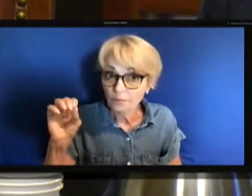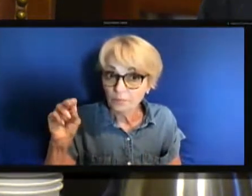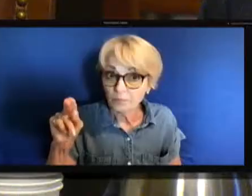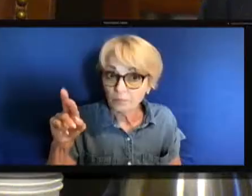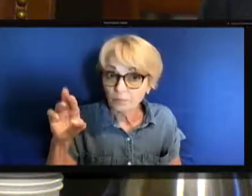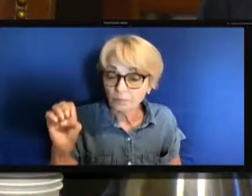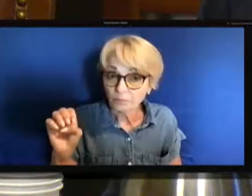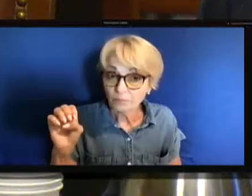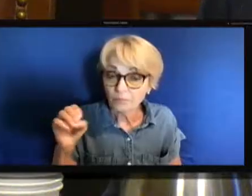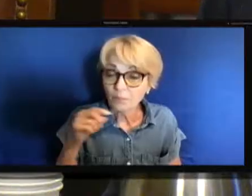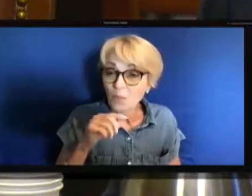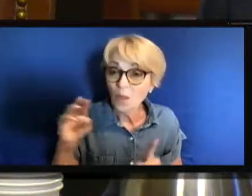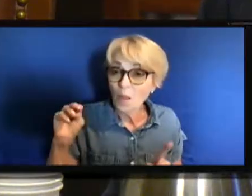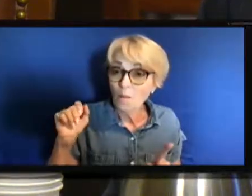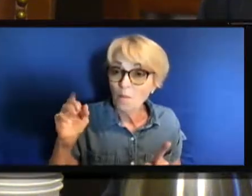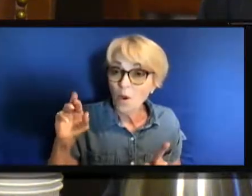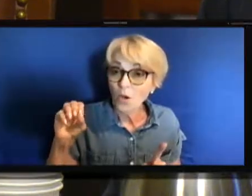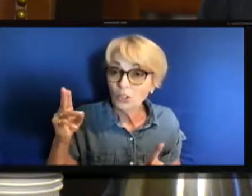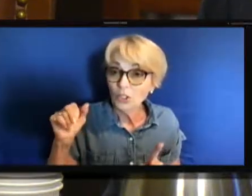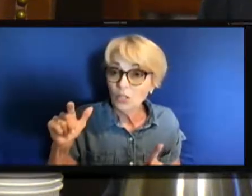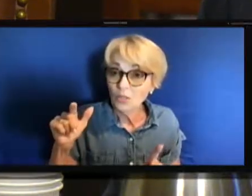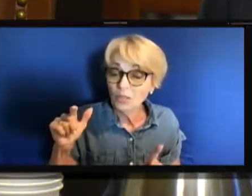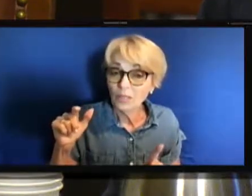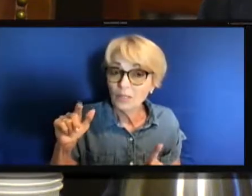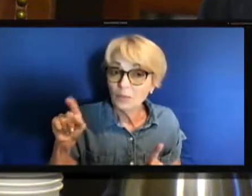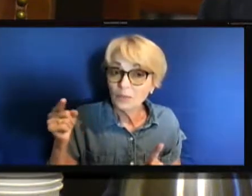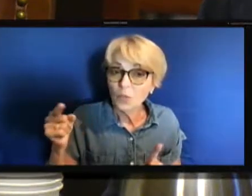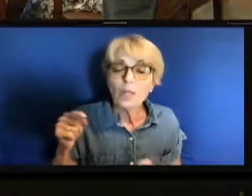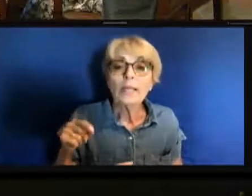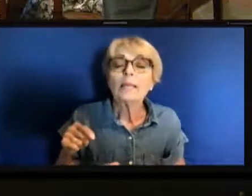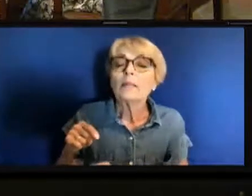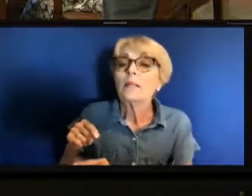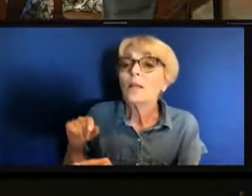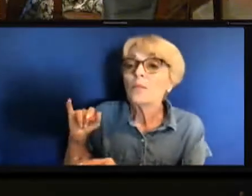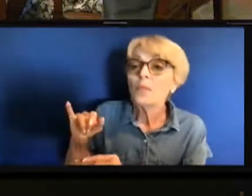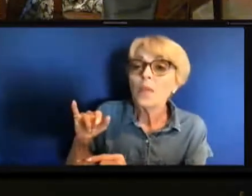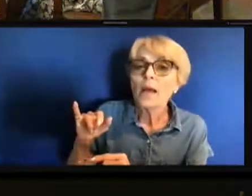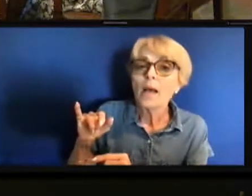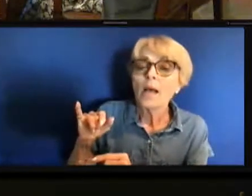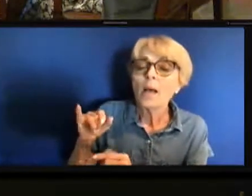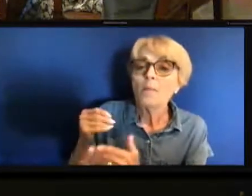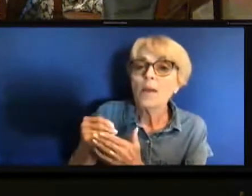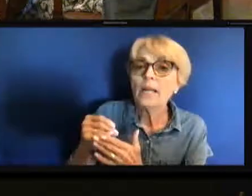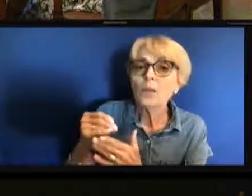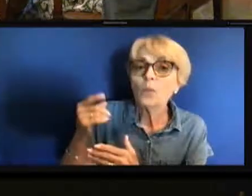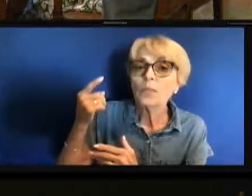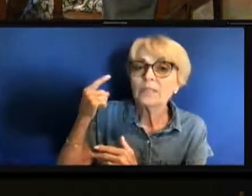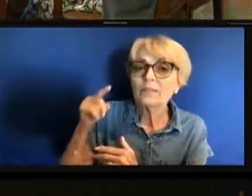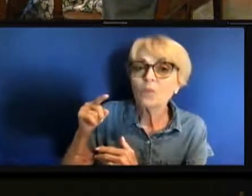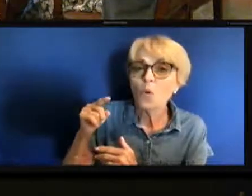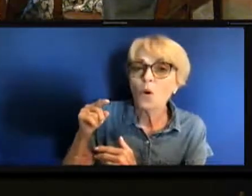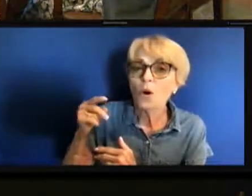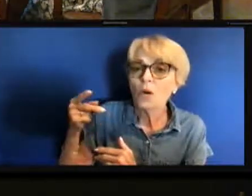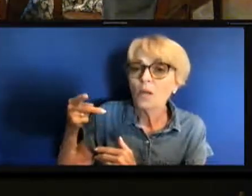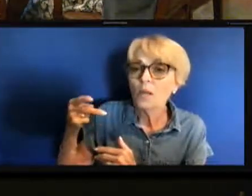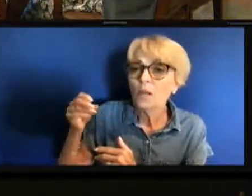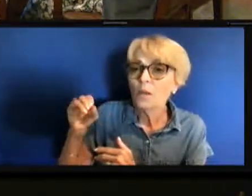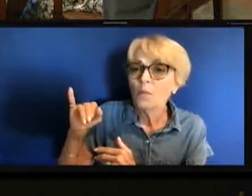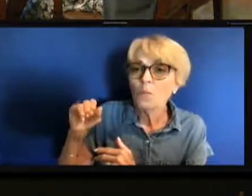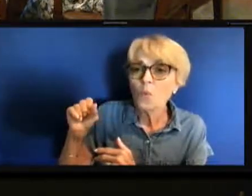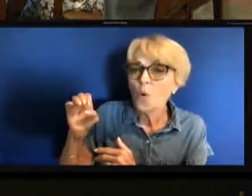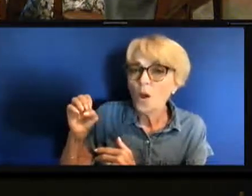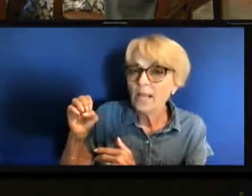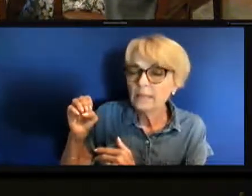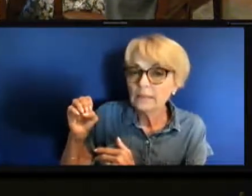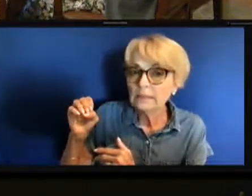sole source. Ooh, the money was for Poise, right? And that was done through some other form of ARPA allocation,